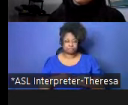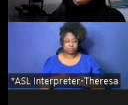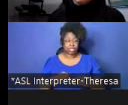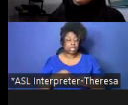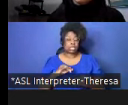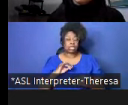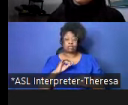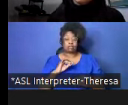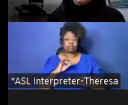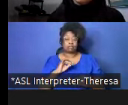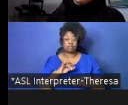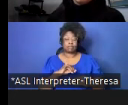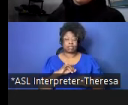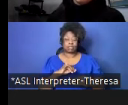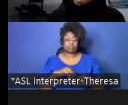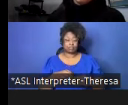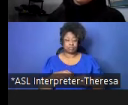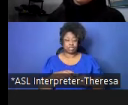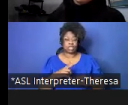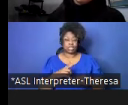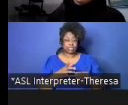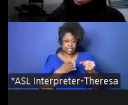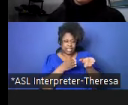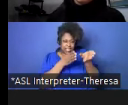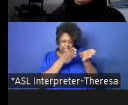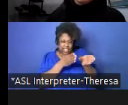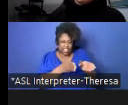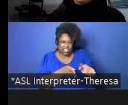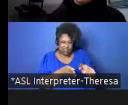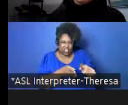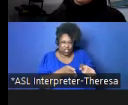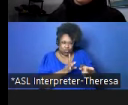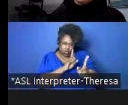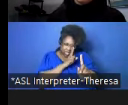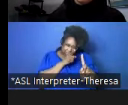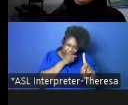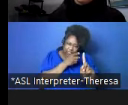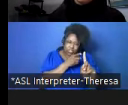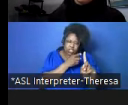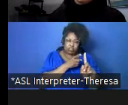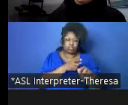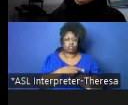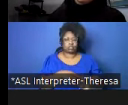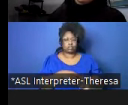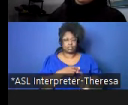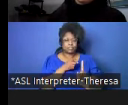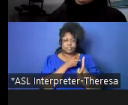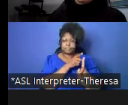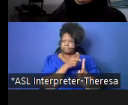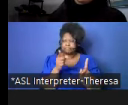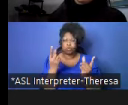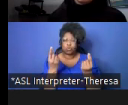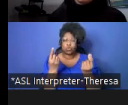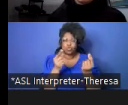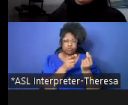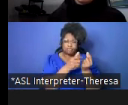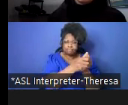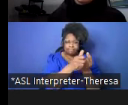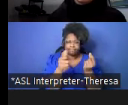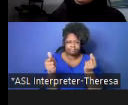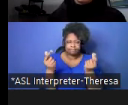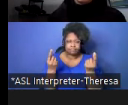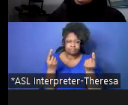that individual initiative. What can you do on your own